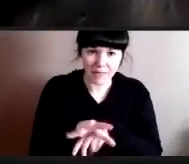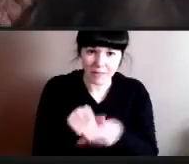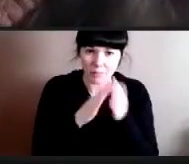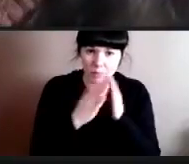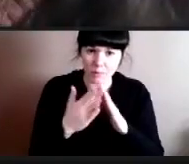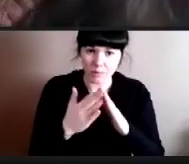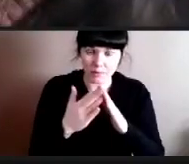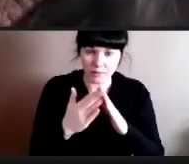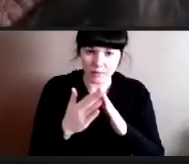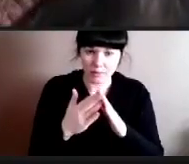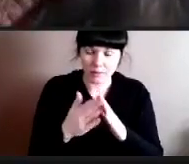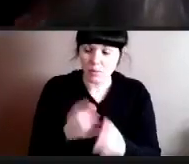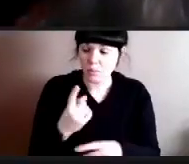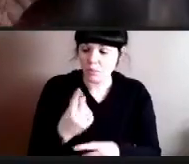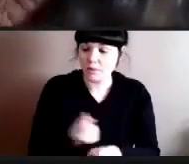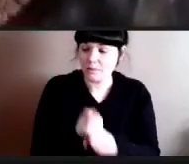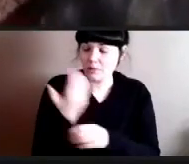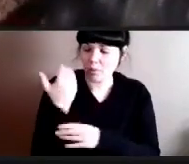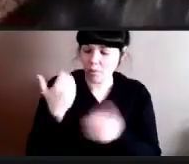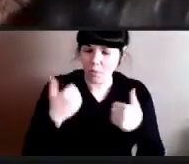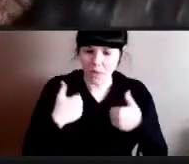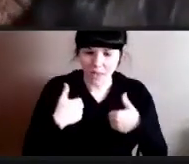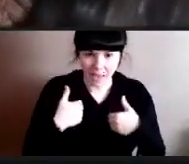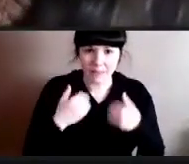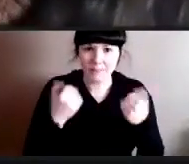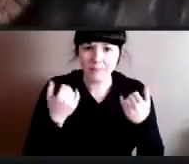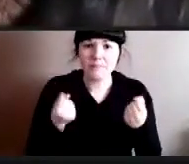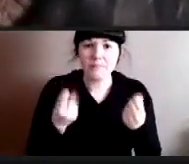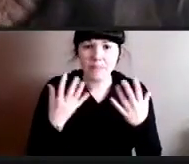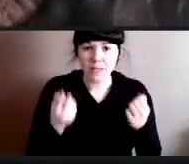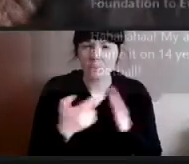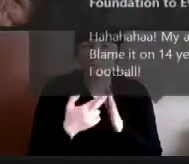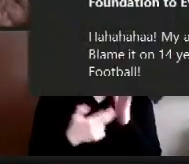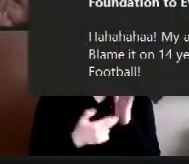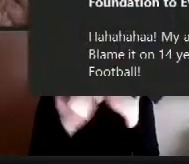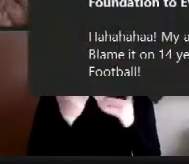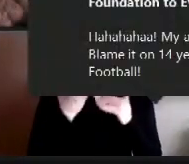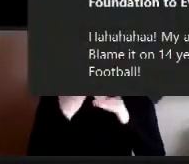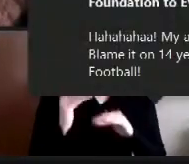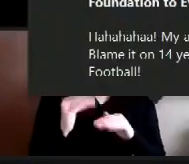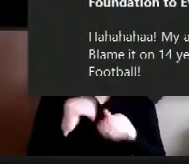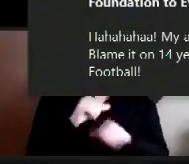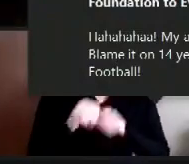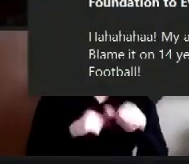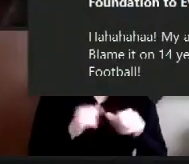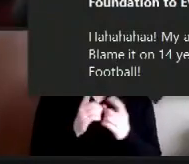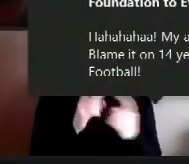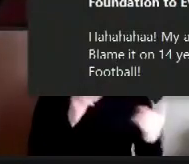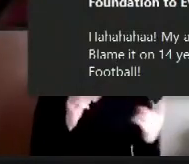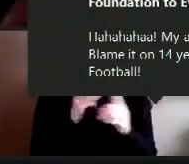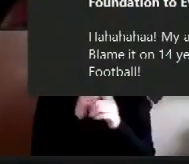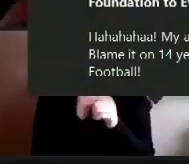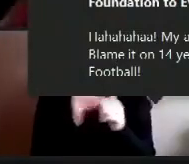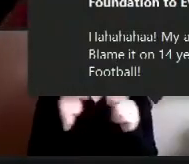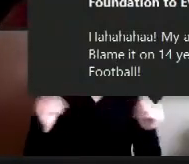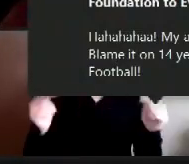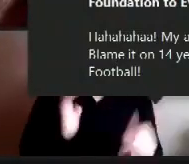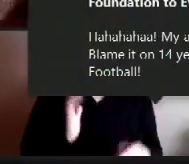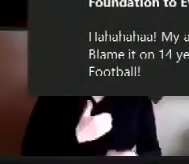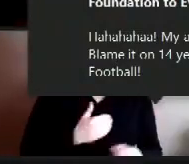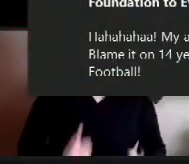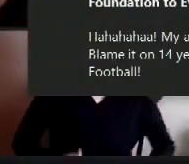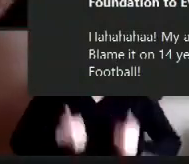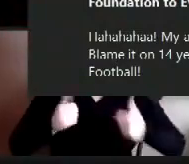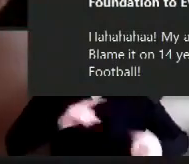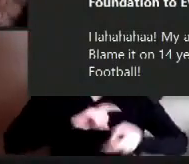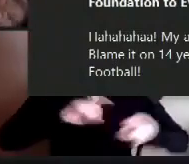distancing restrictions we had to enforce, and our lives really changed drastically. And I've been reflecting on this a lot, you